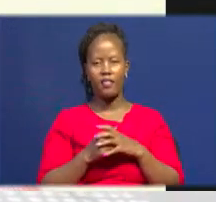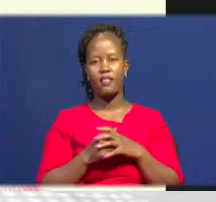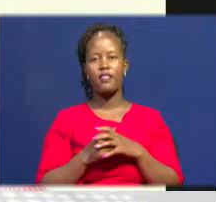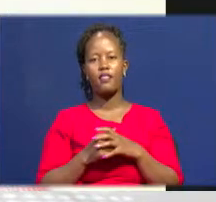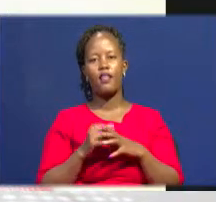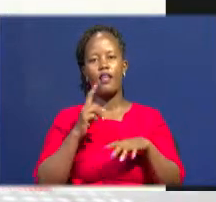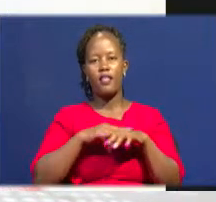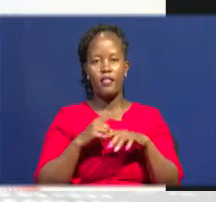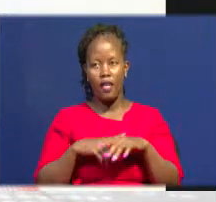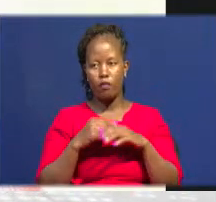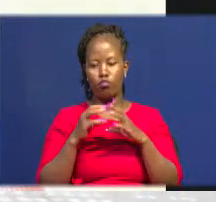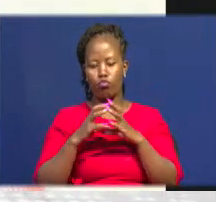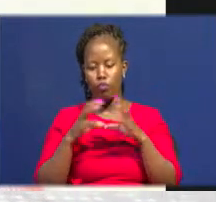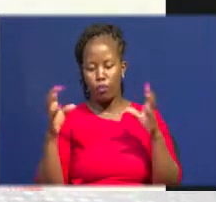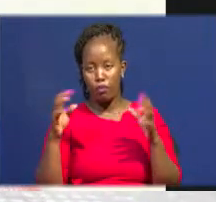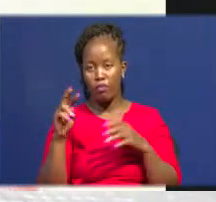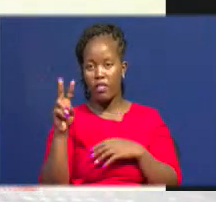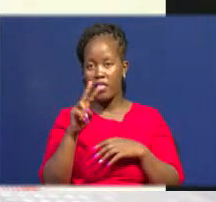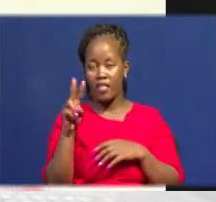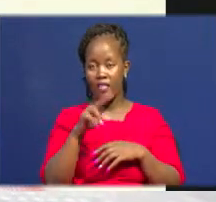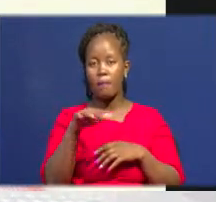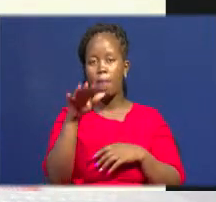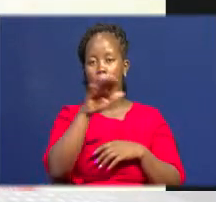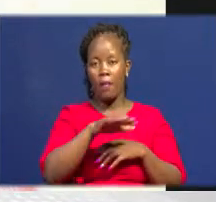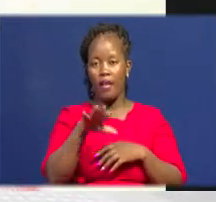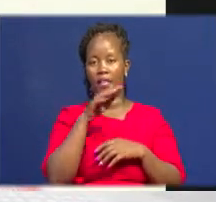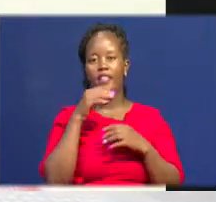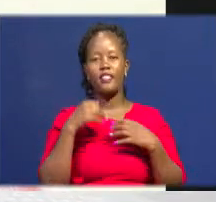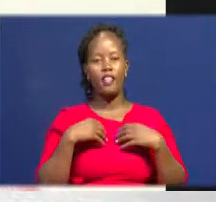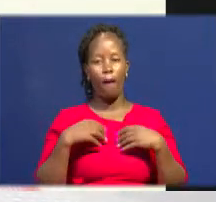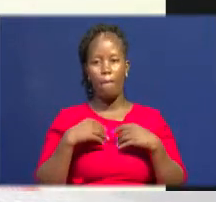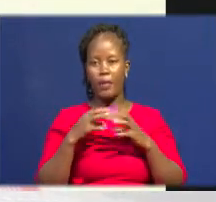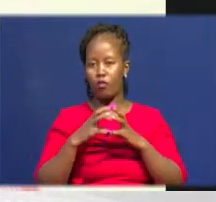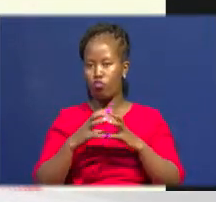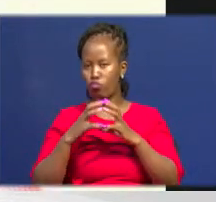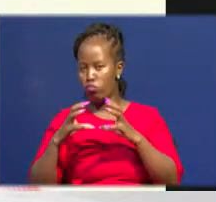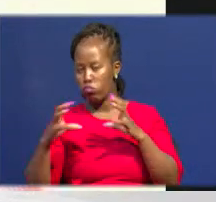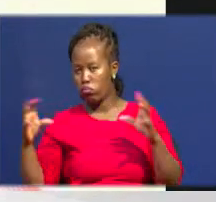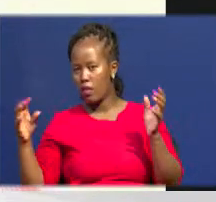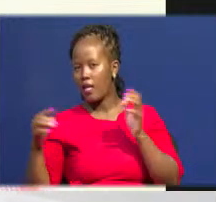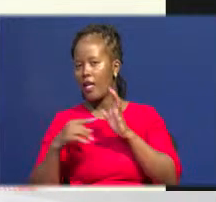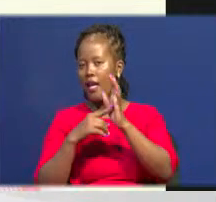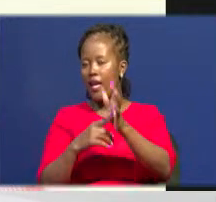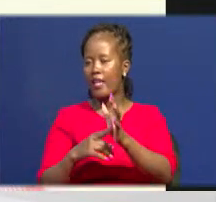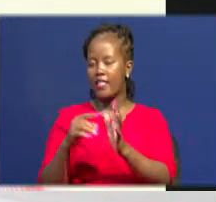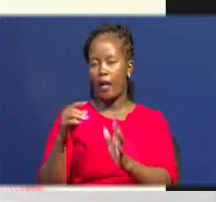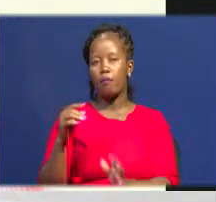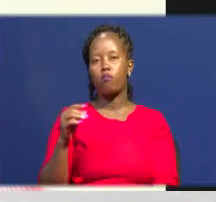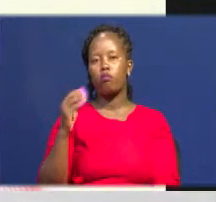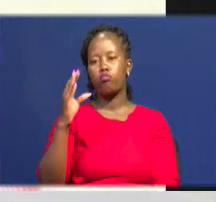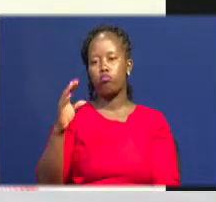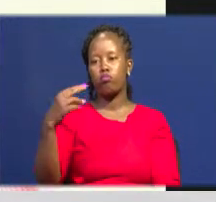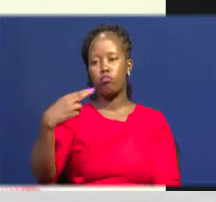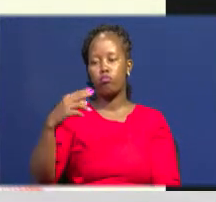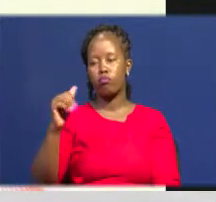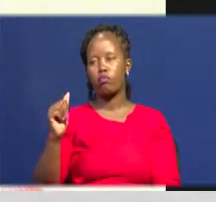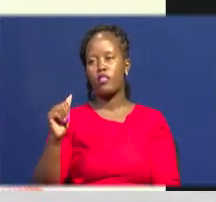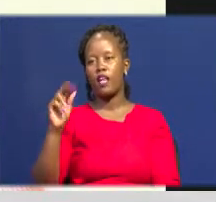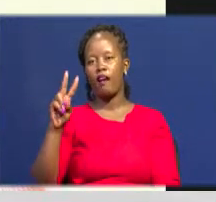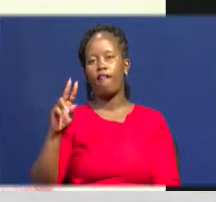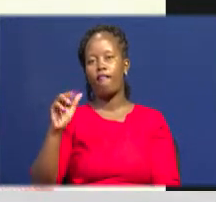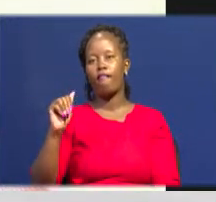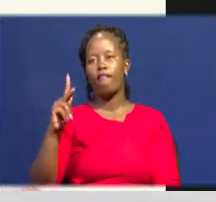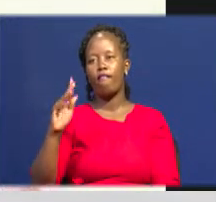bit widespread. When you look at the distance from Chavakani, where we shall host rugby 15s,